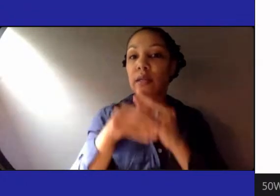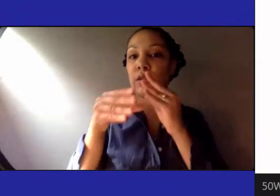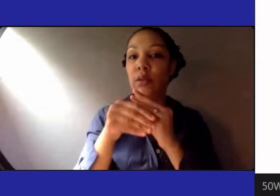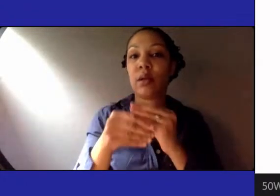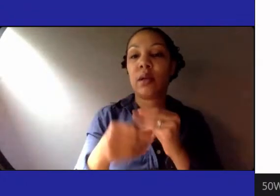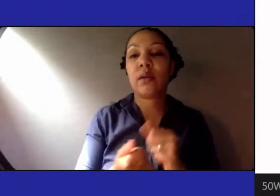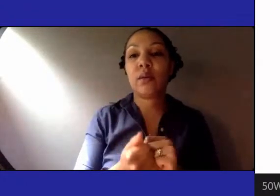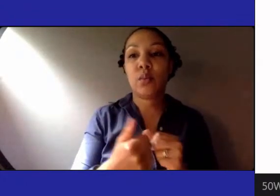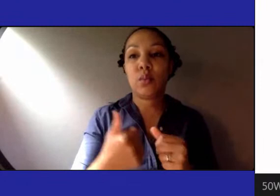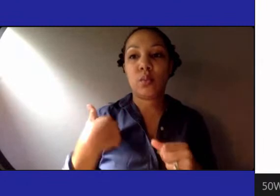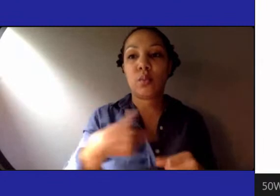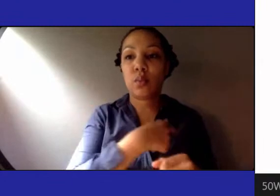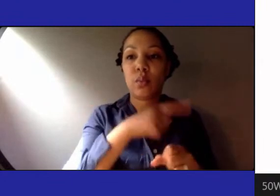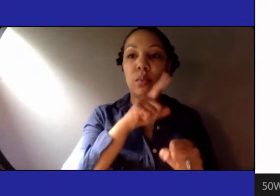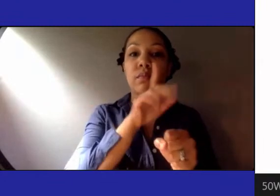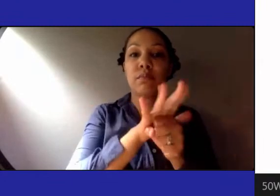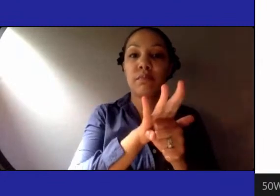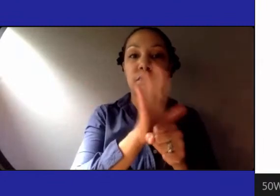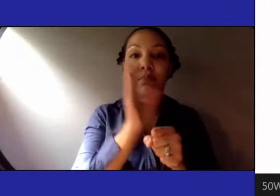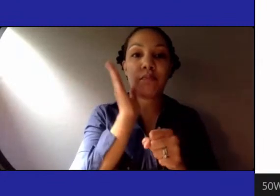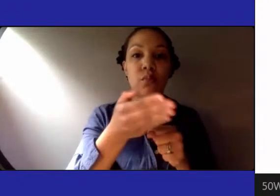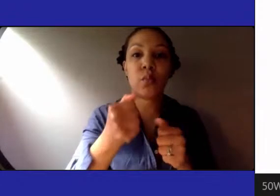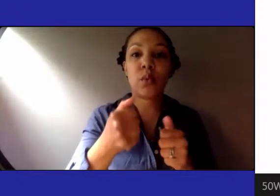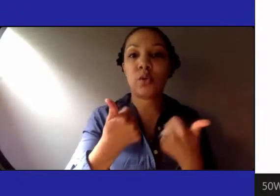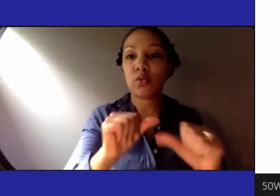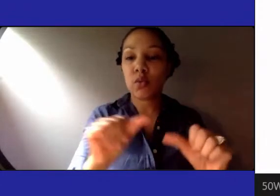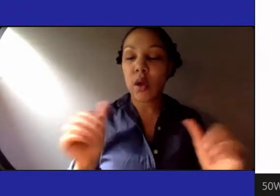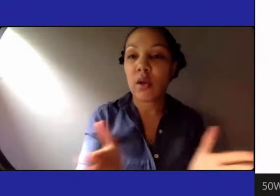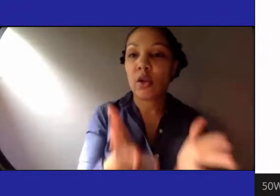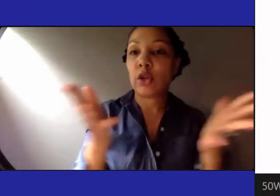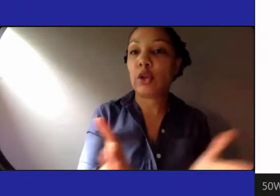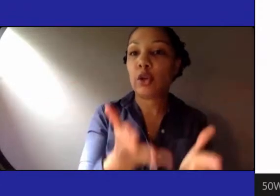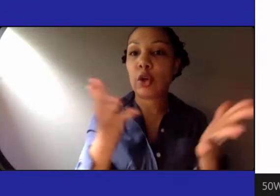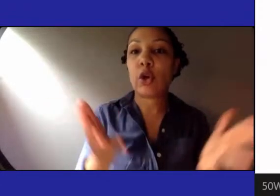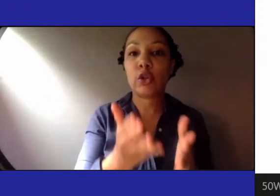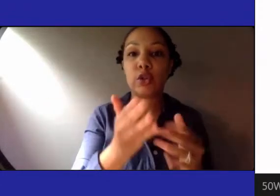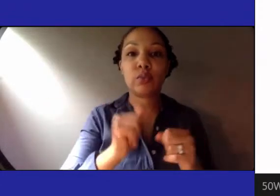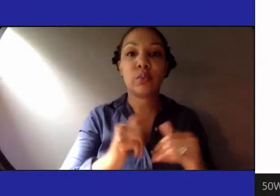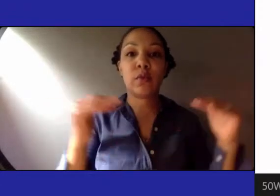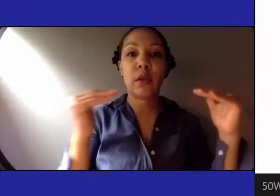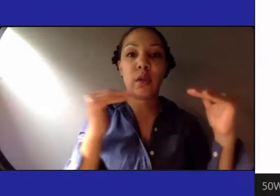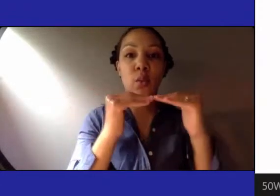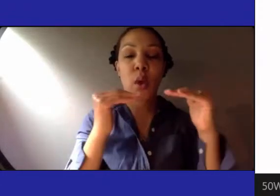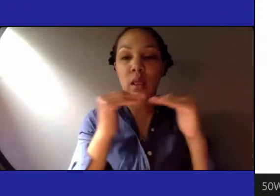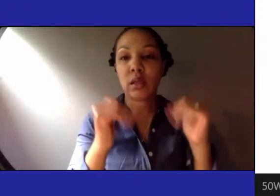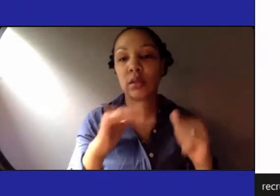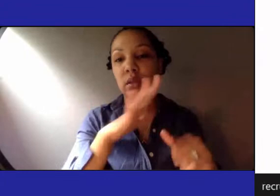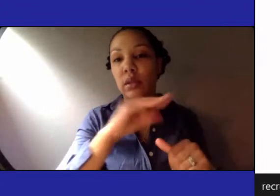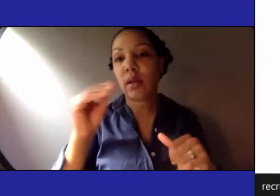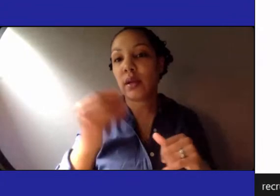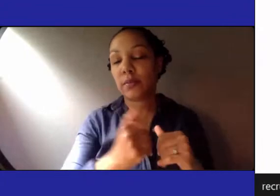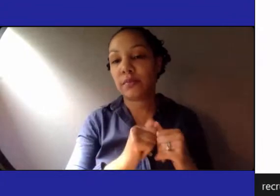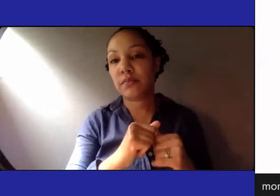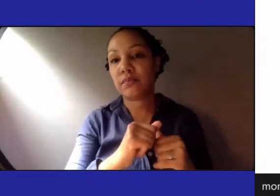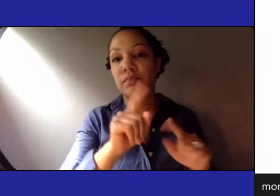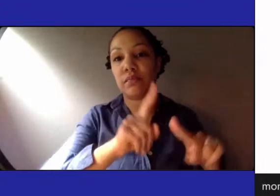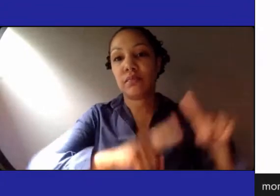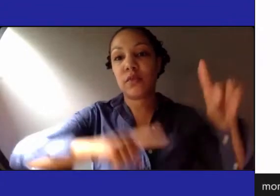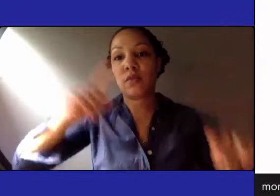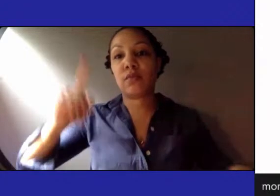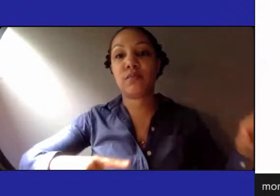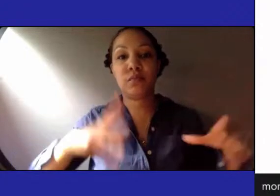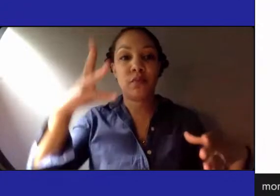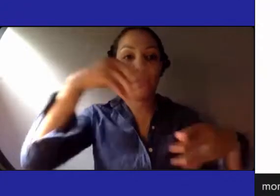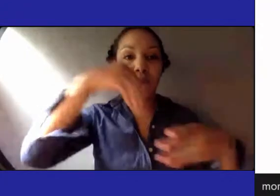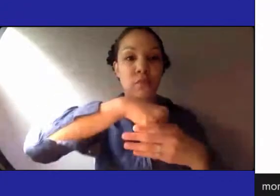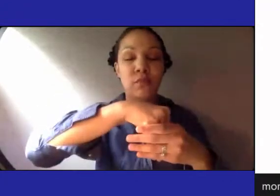justice, challenge discrimination, and continuously monitor diversity and inclusion efforts. New York